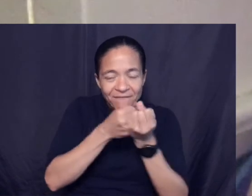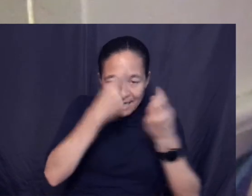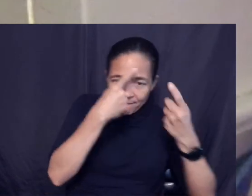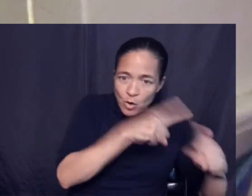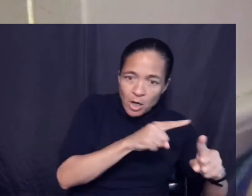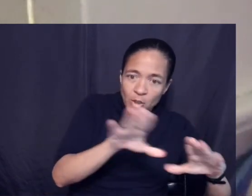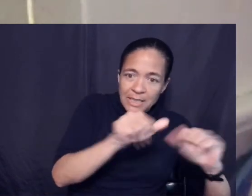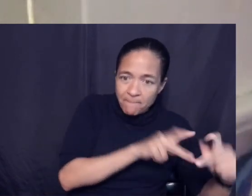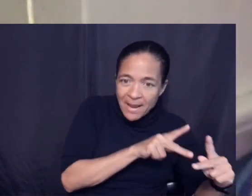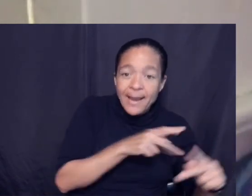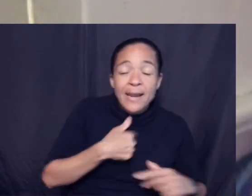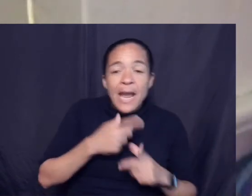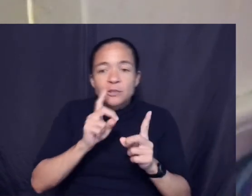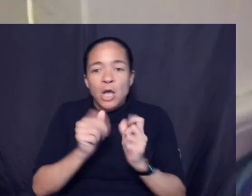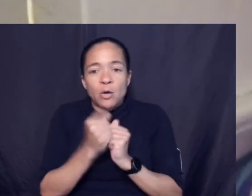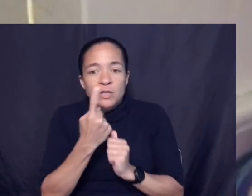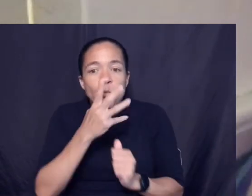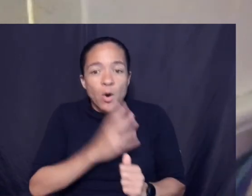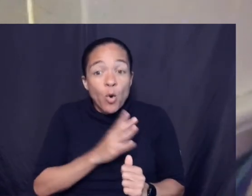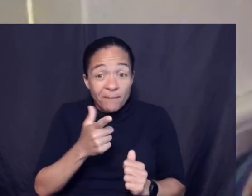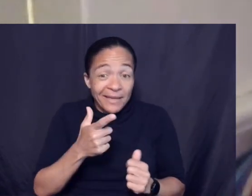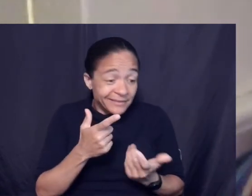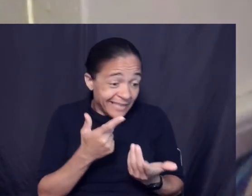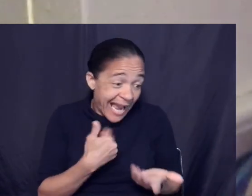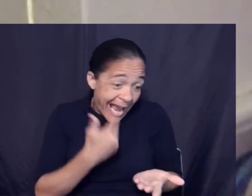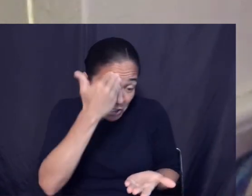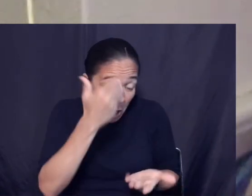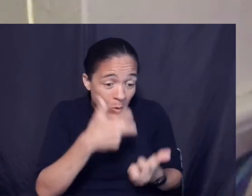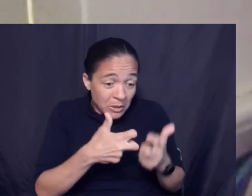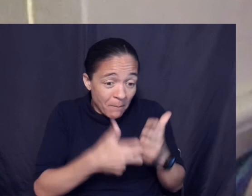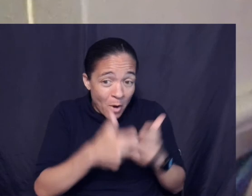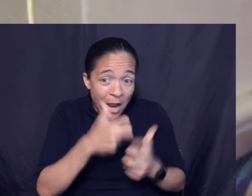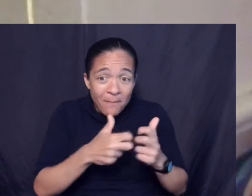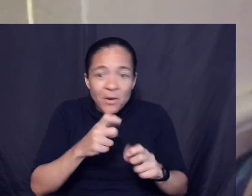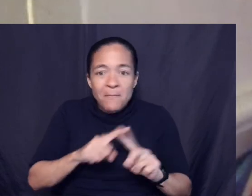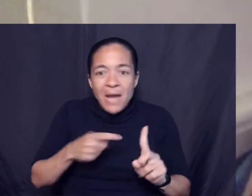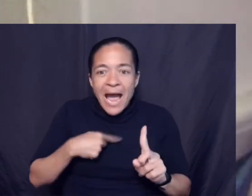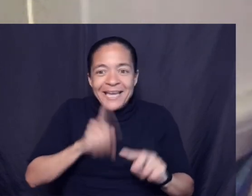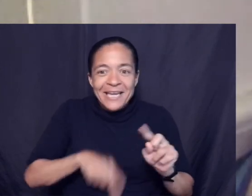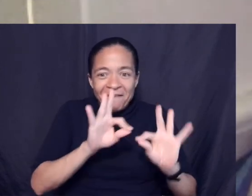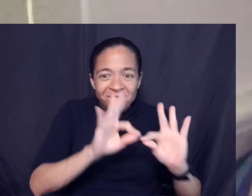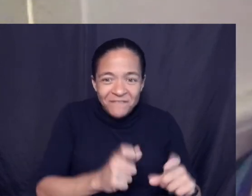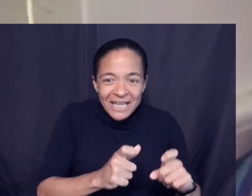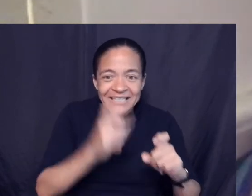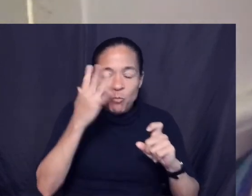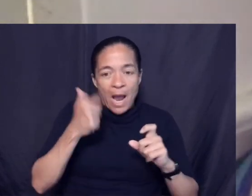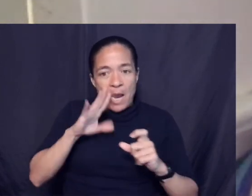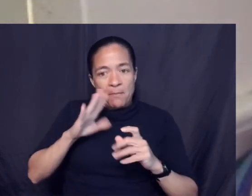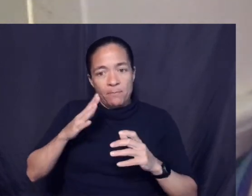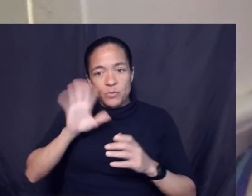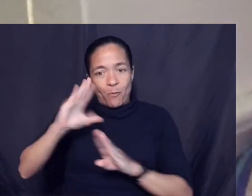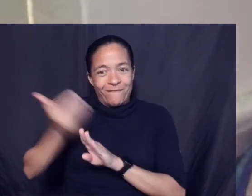I remember talking to a woman who said that, she could see the problem, but she didn't want to fix it because she could lose her job.